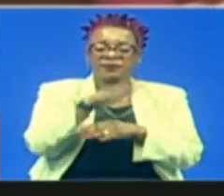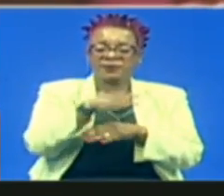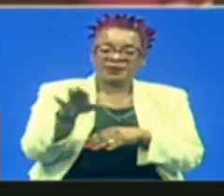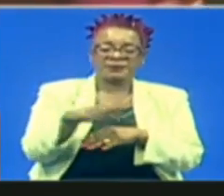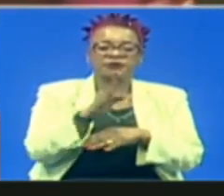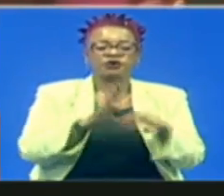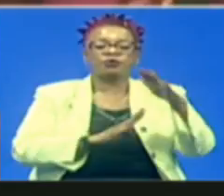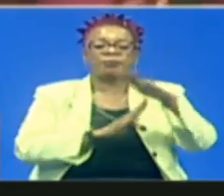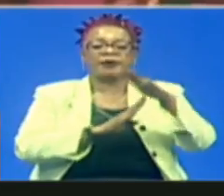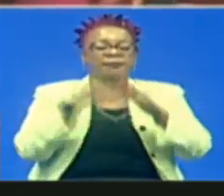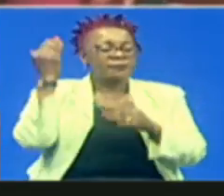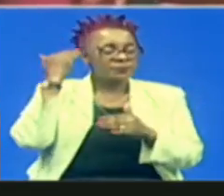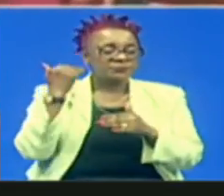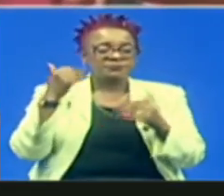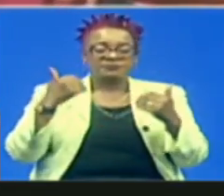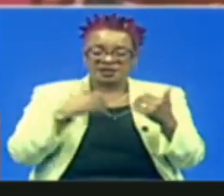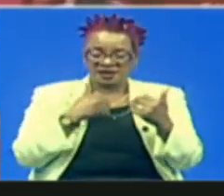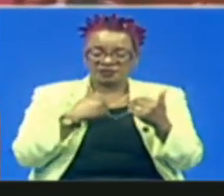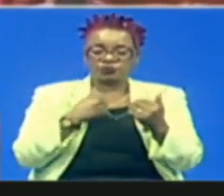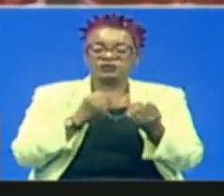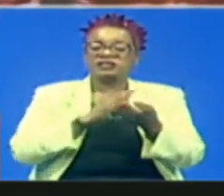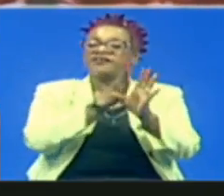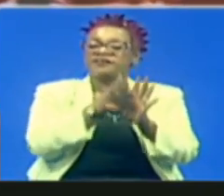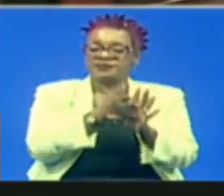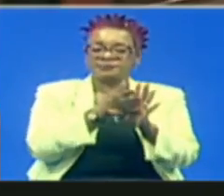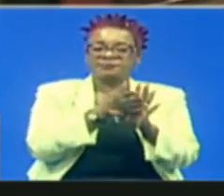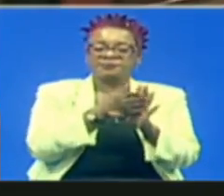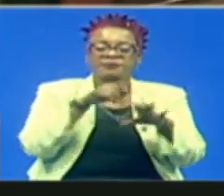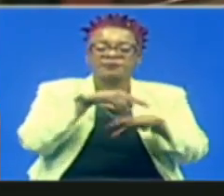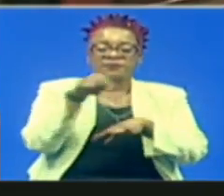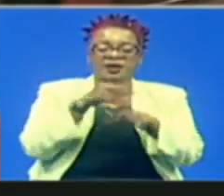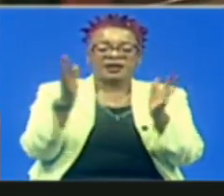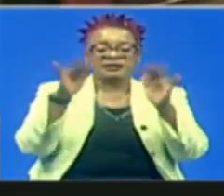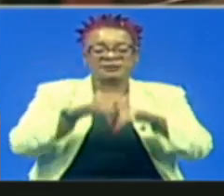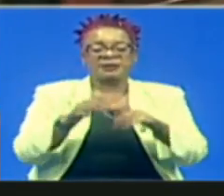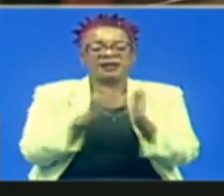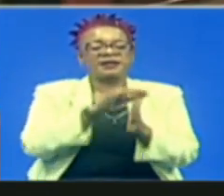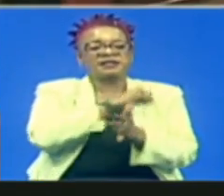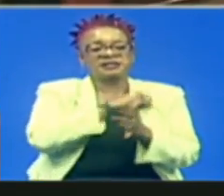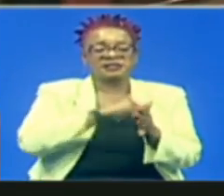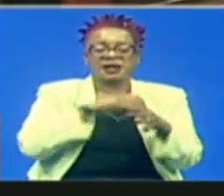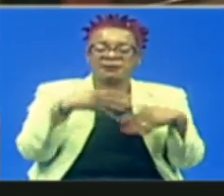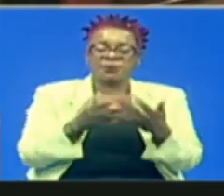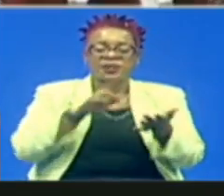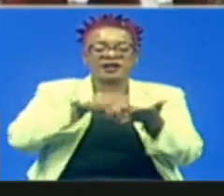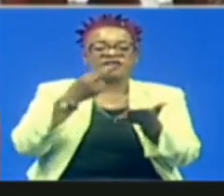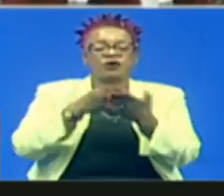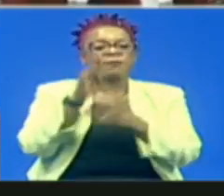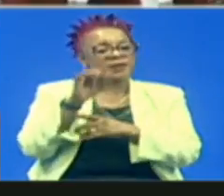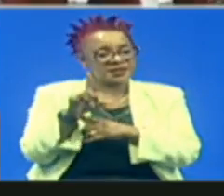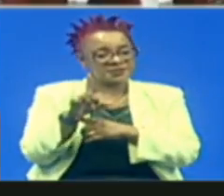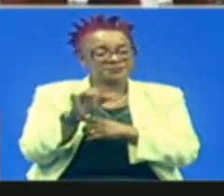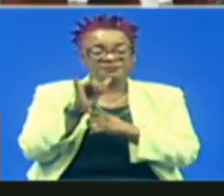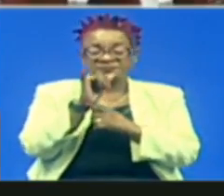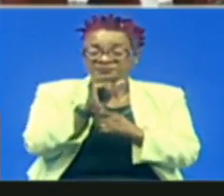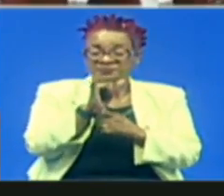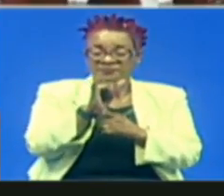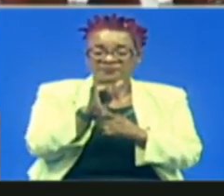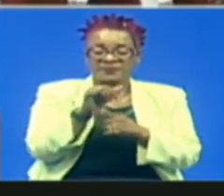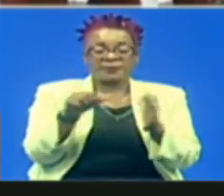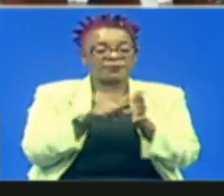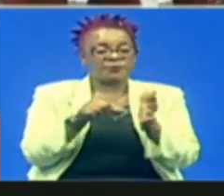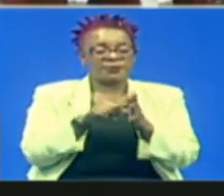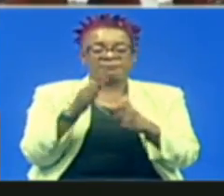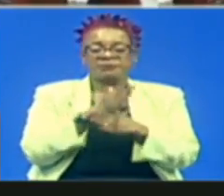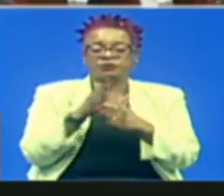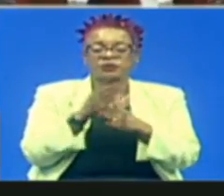to intervene in a dispute between the National Assembly and the Senate on the division of revenue bill. This supremacy contest between the two houses of